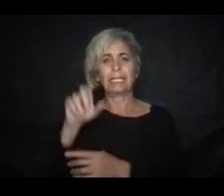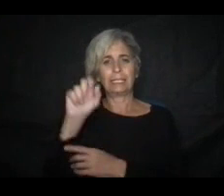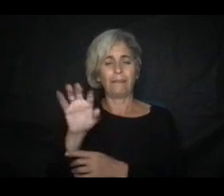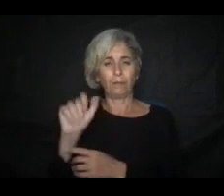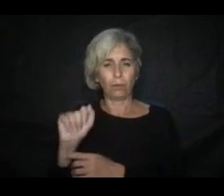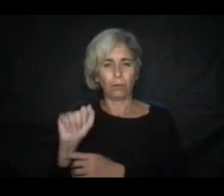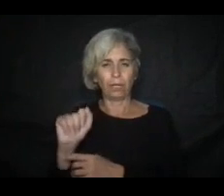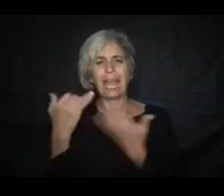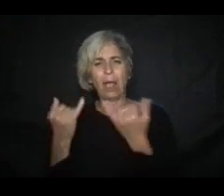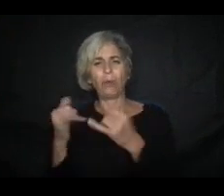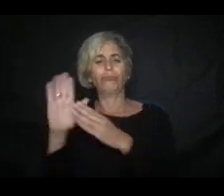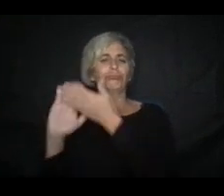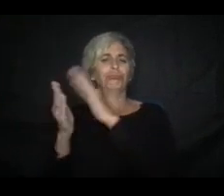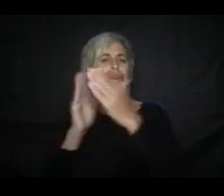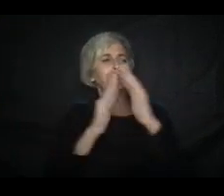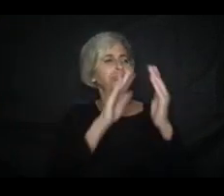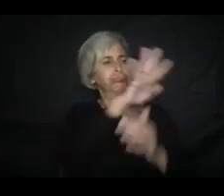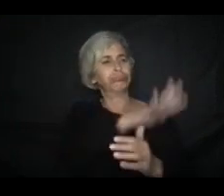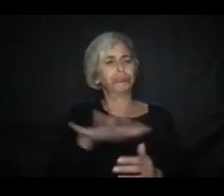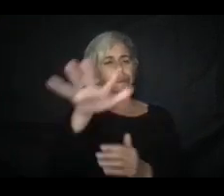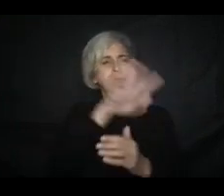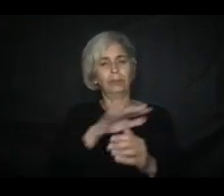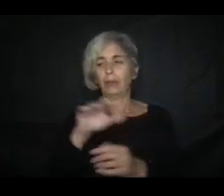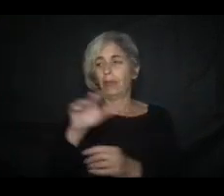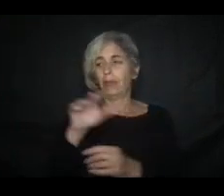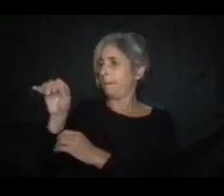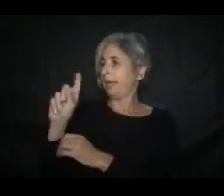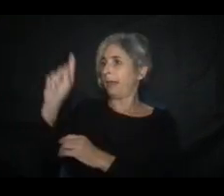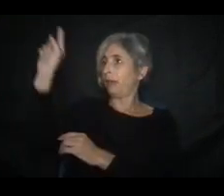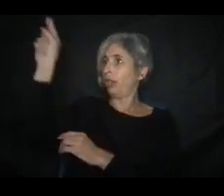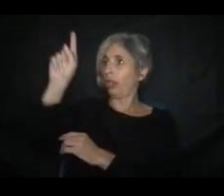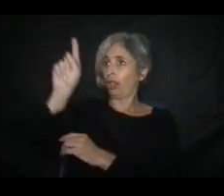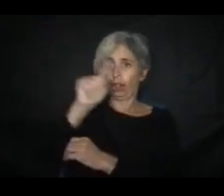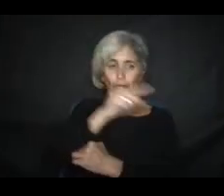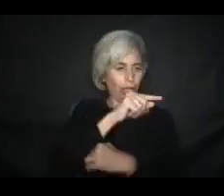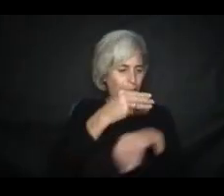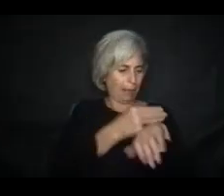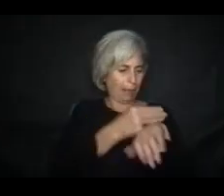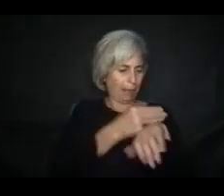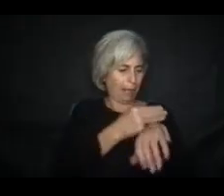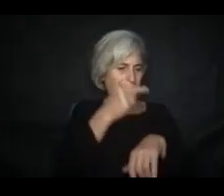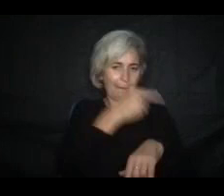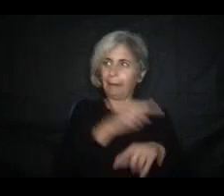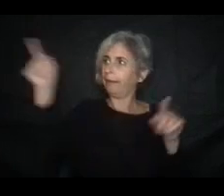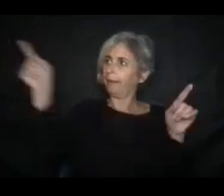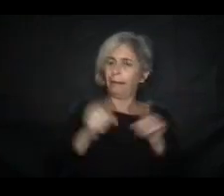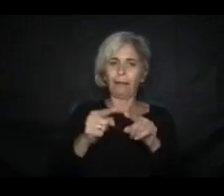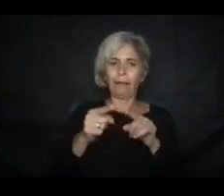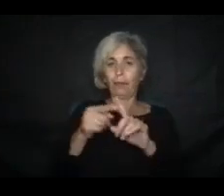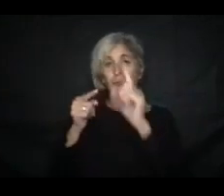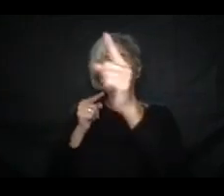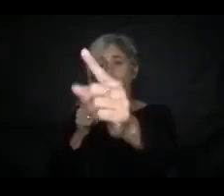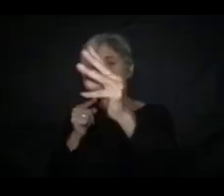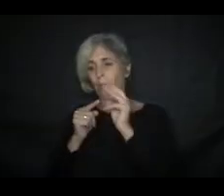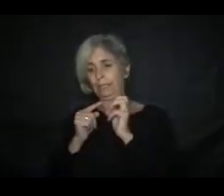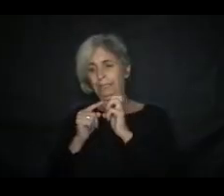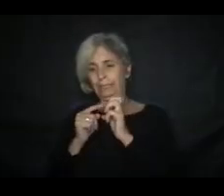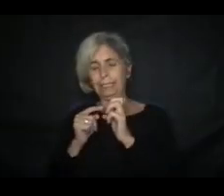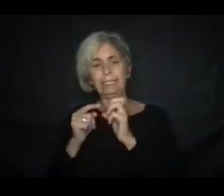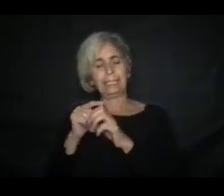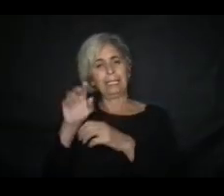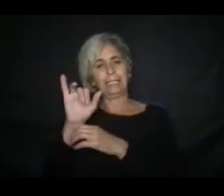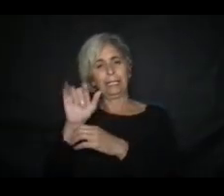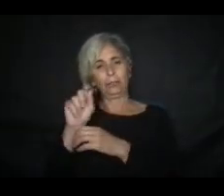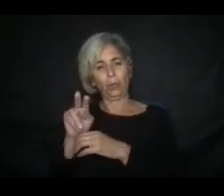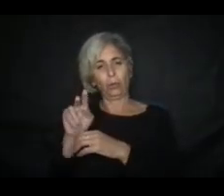throughout Florida, from the Panhandle all the way down to Miami Beach, from Sarasota to St. Augustine, helping them plan